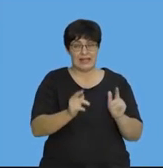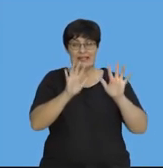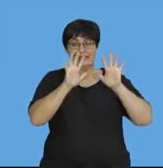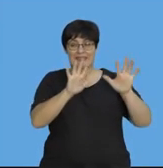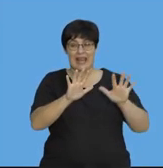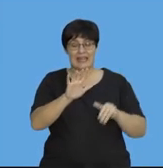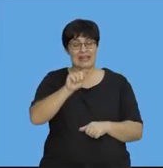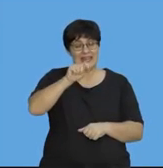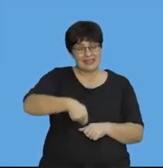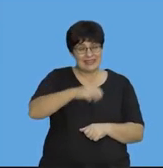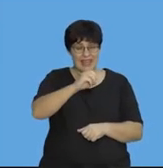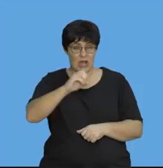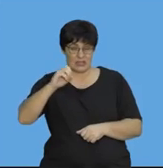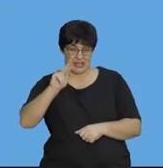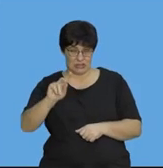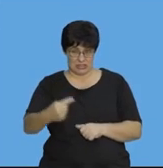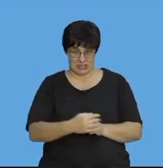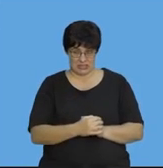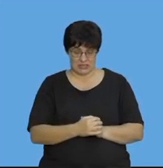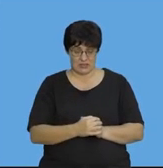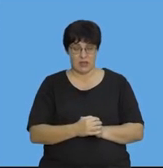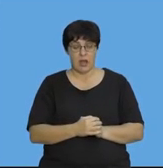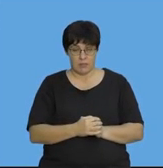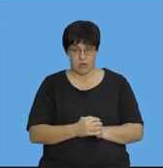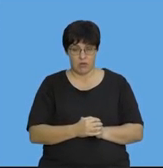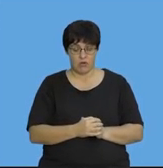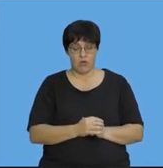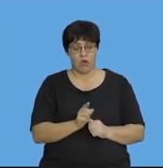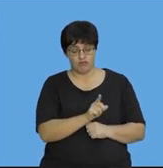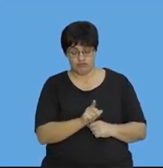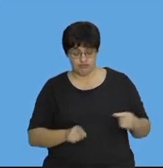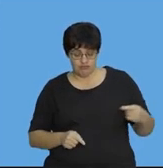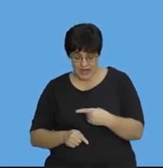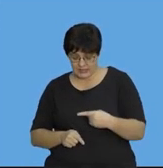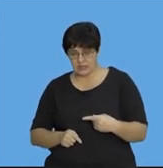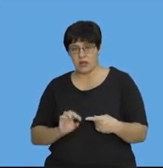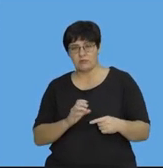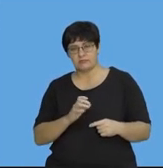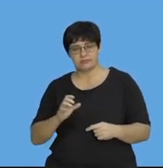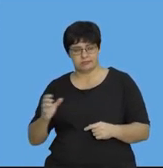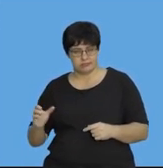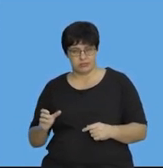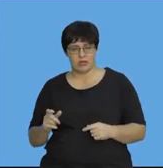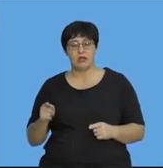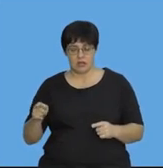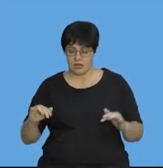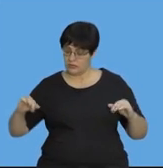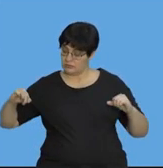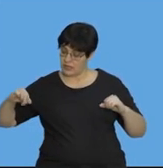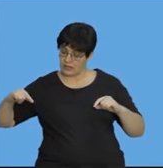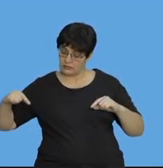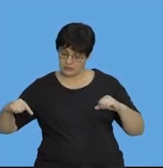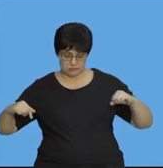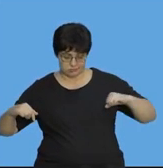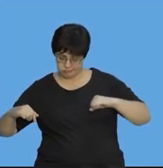at 3 meters per second to the right towards a much smaller 2,000 kilogram